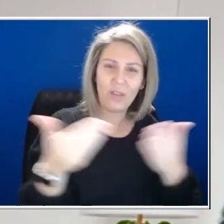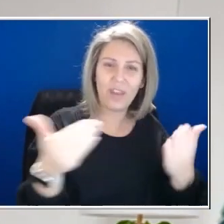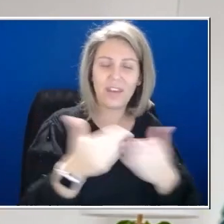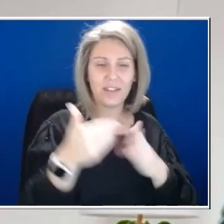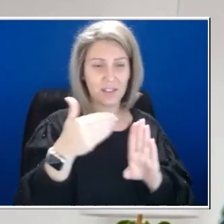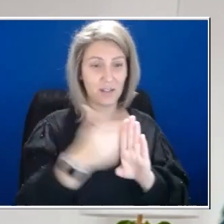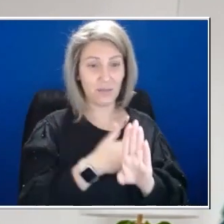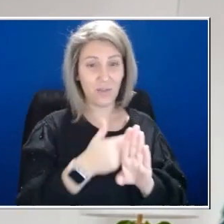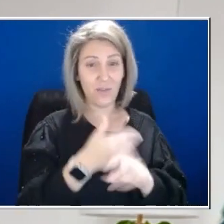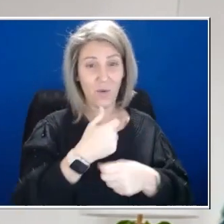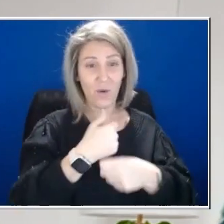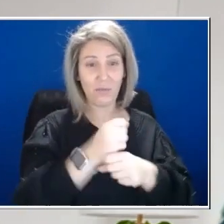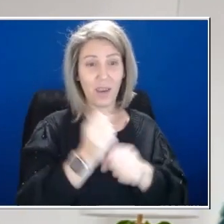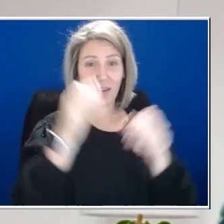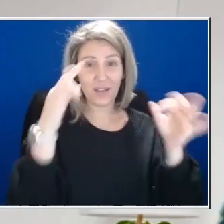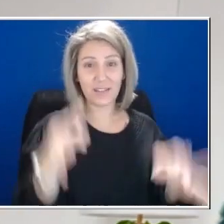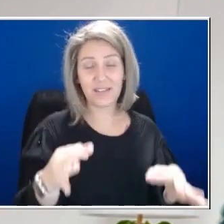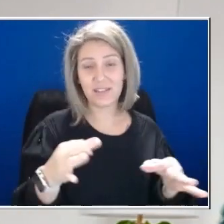a decision.